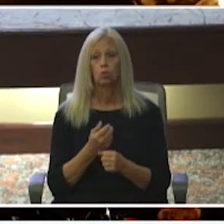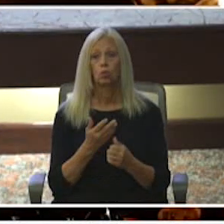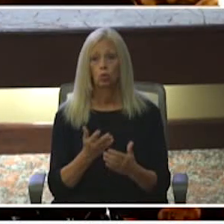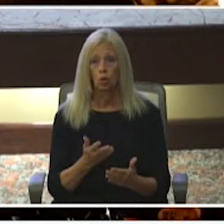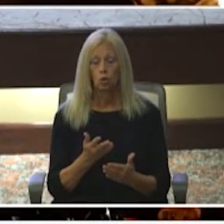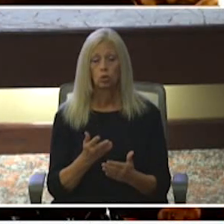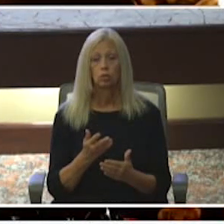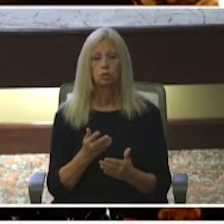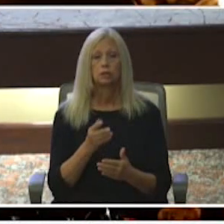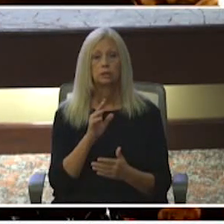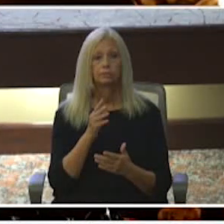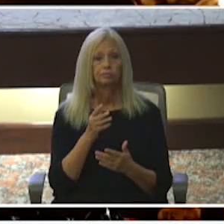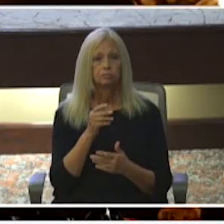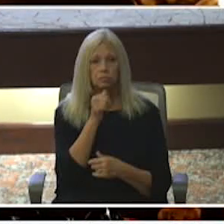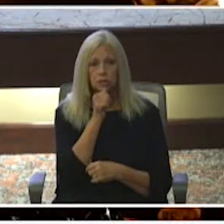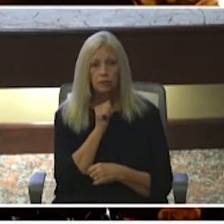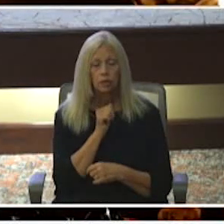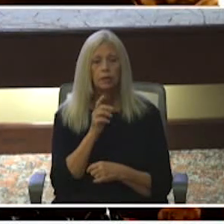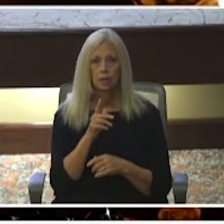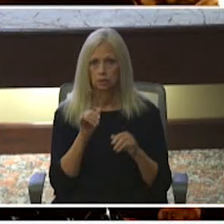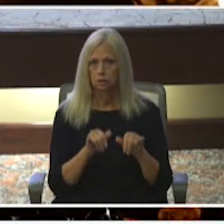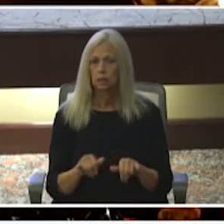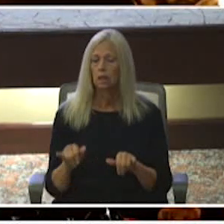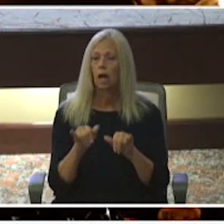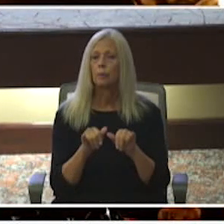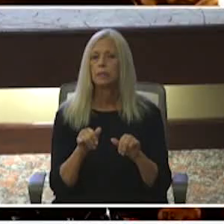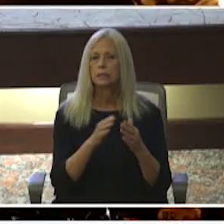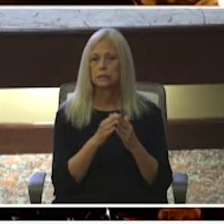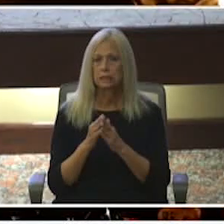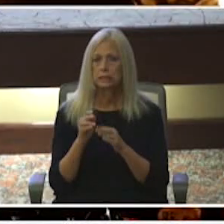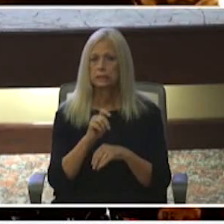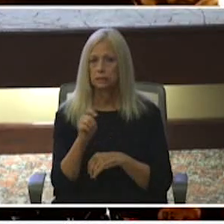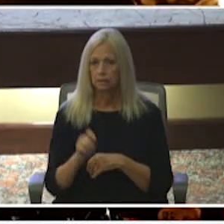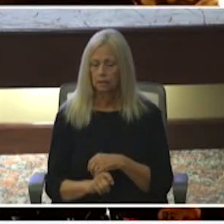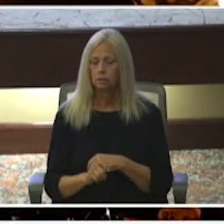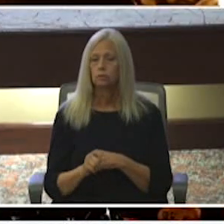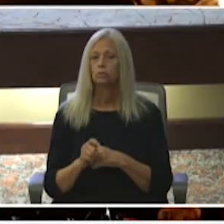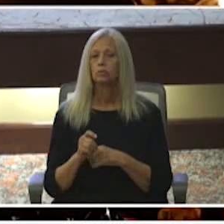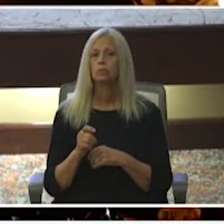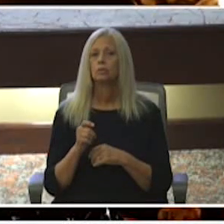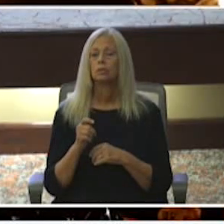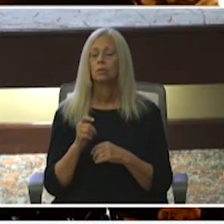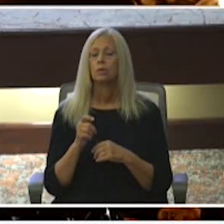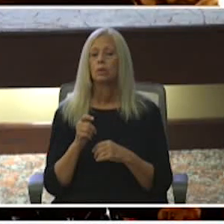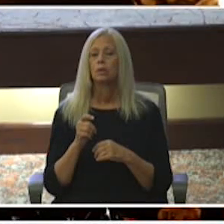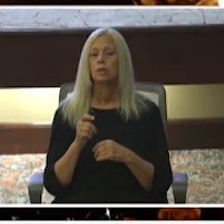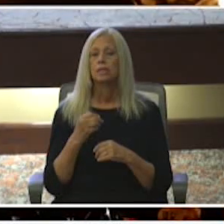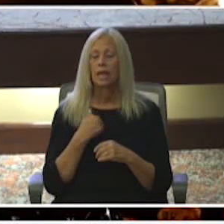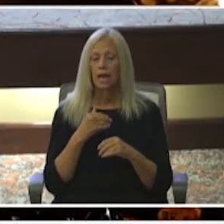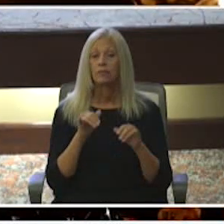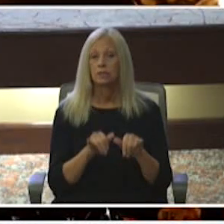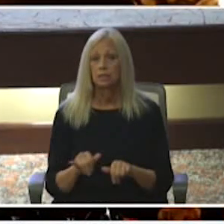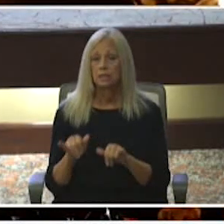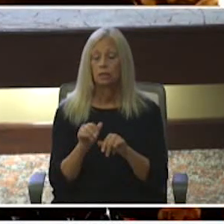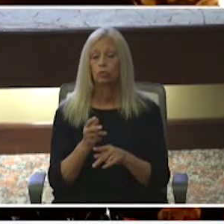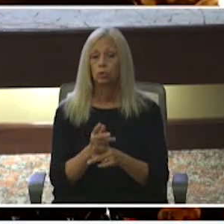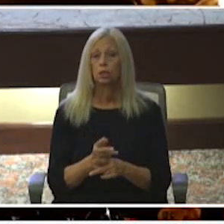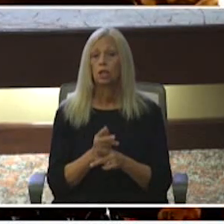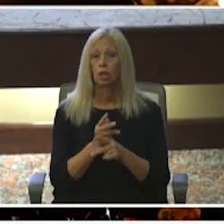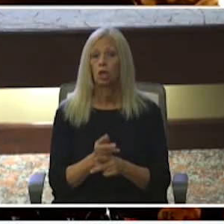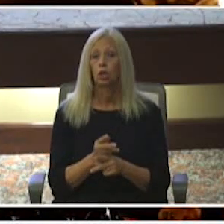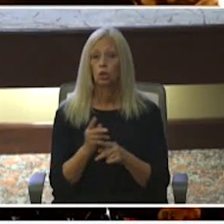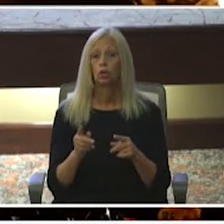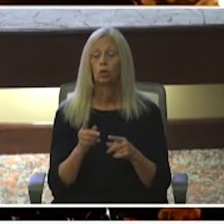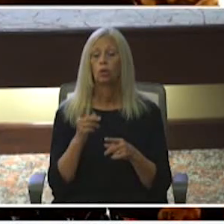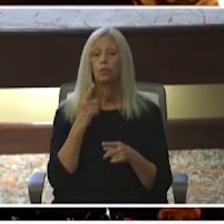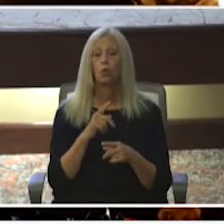or suffering. That is very common in cities in Texas to have that standard of care when it comes to traveling